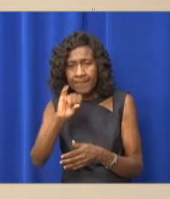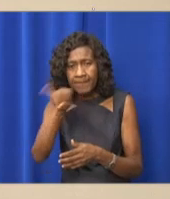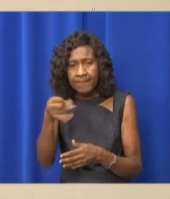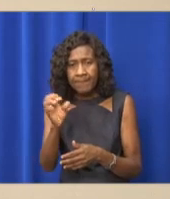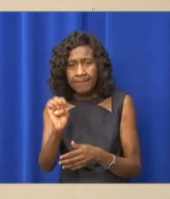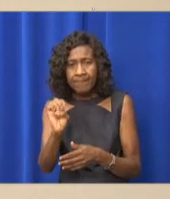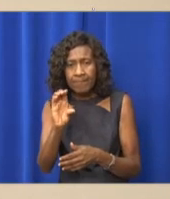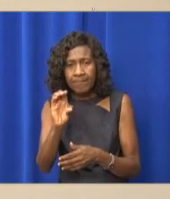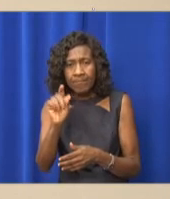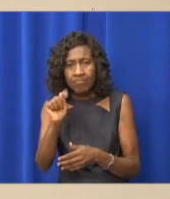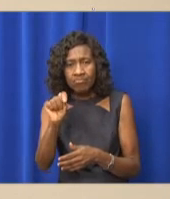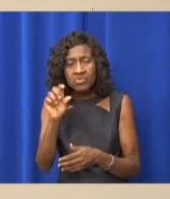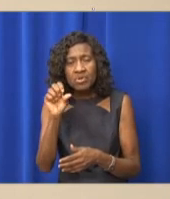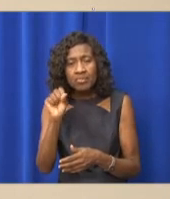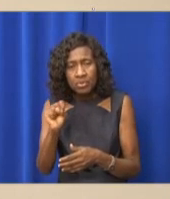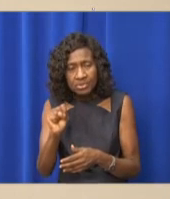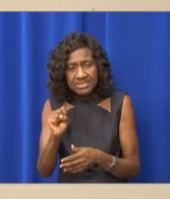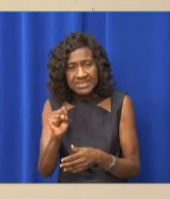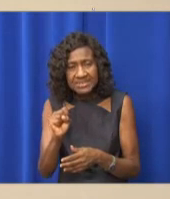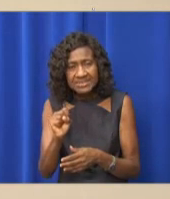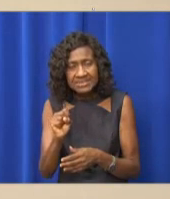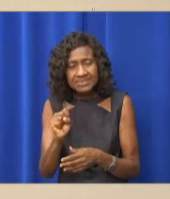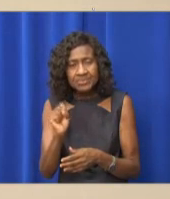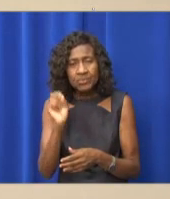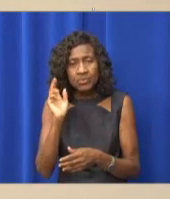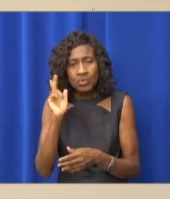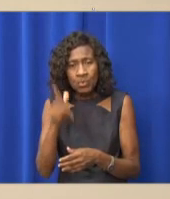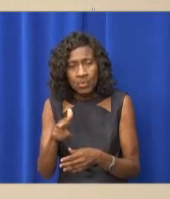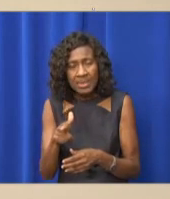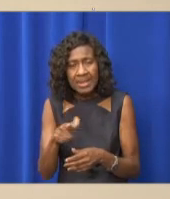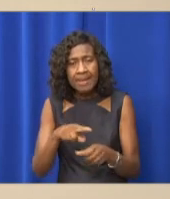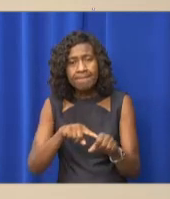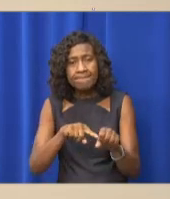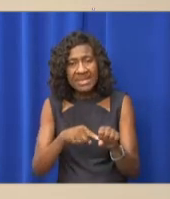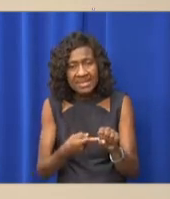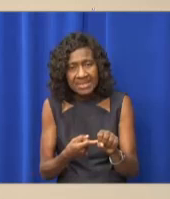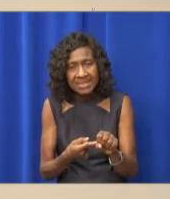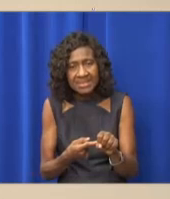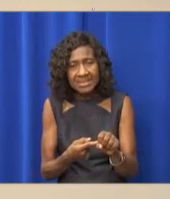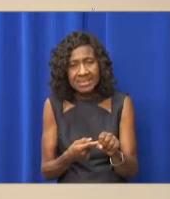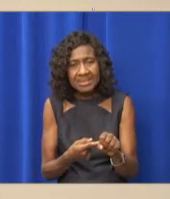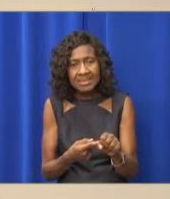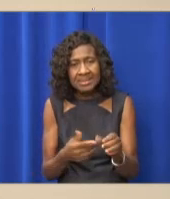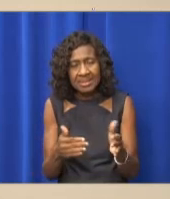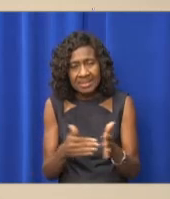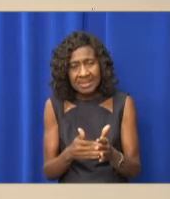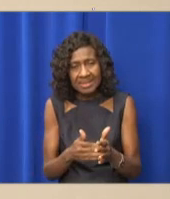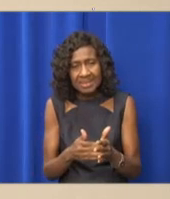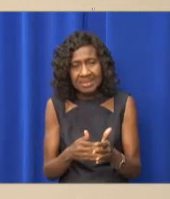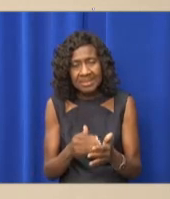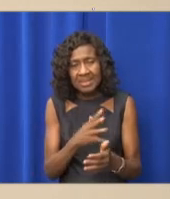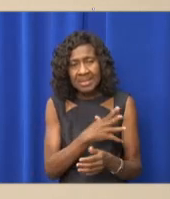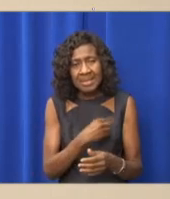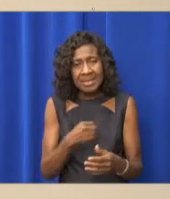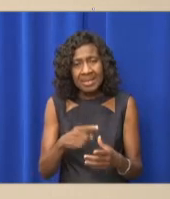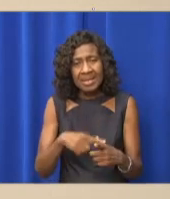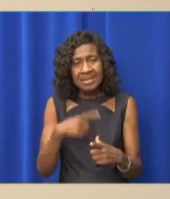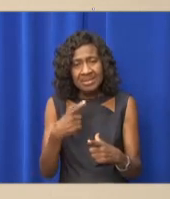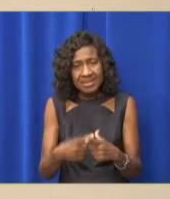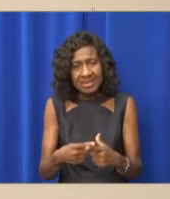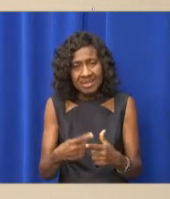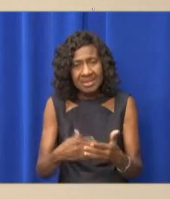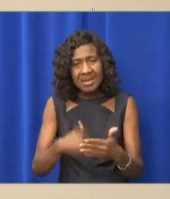and contractors are ready to go, would be able to start. And over the course of the next couple of